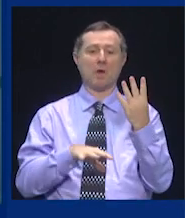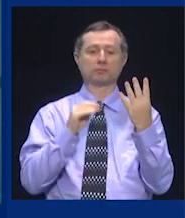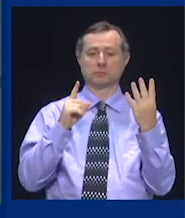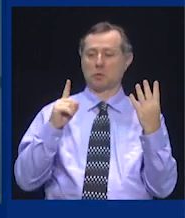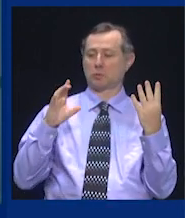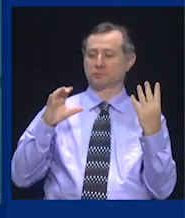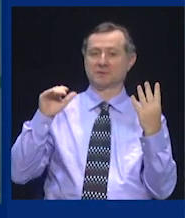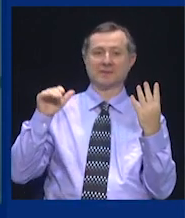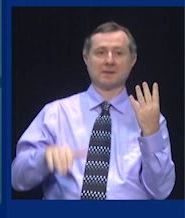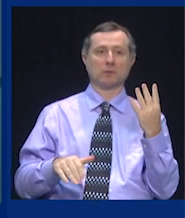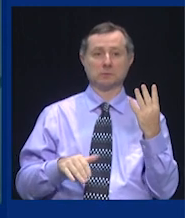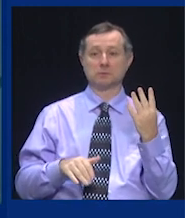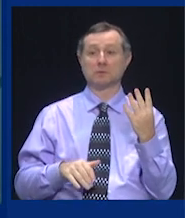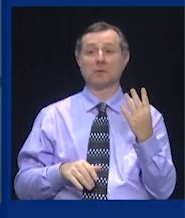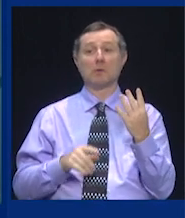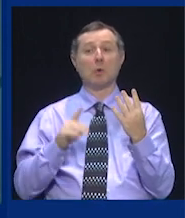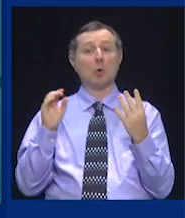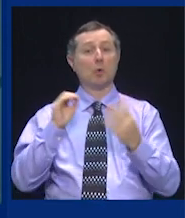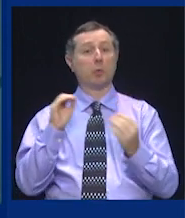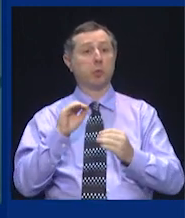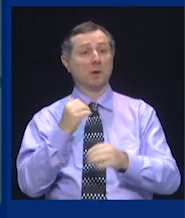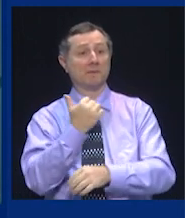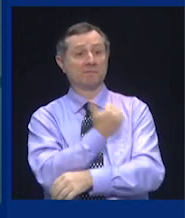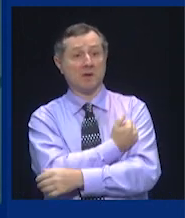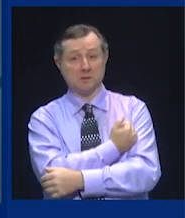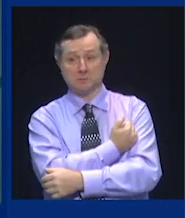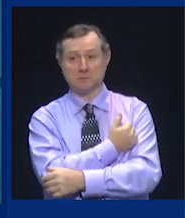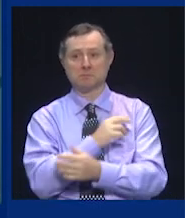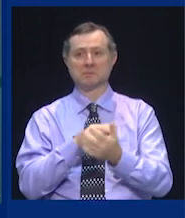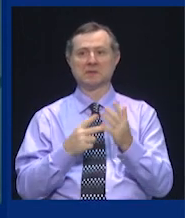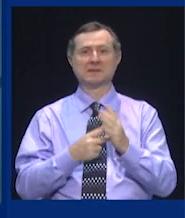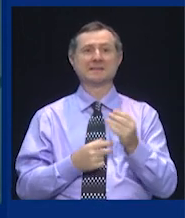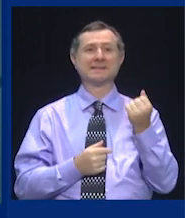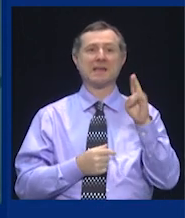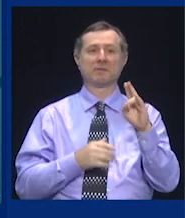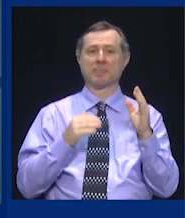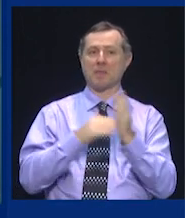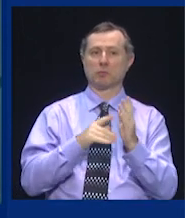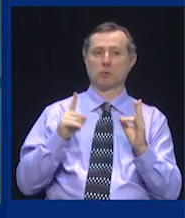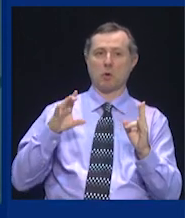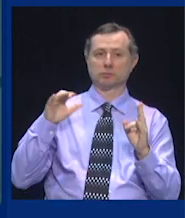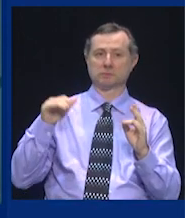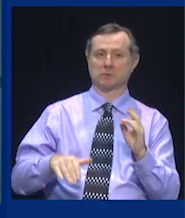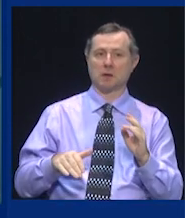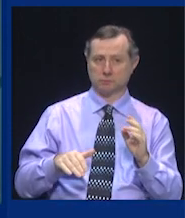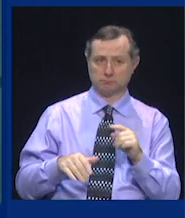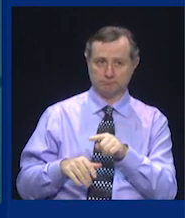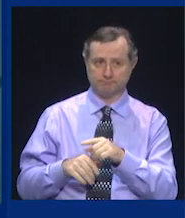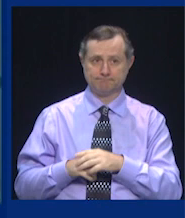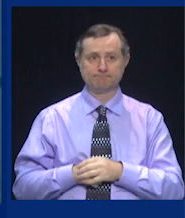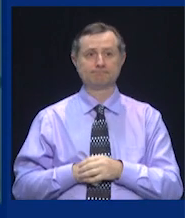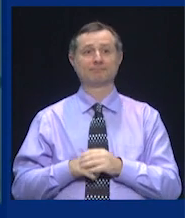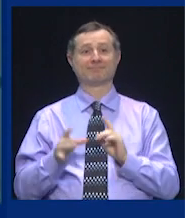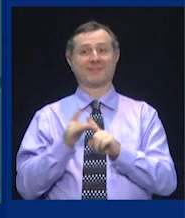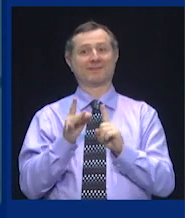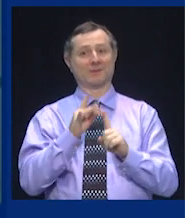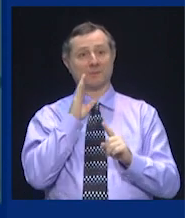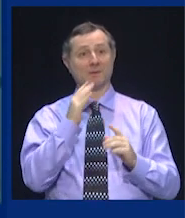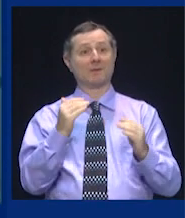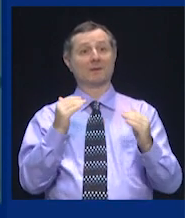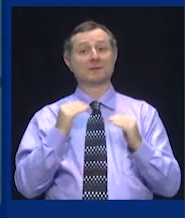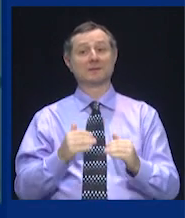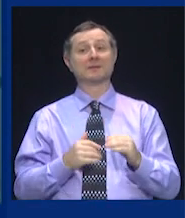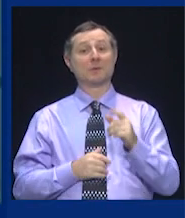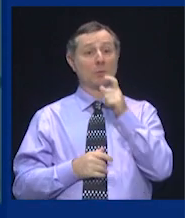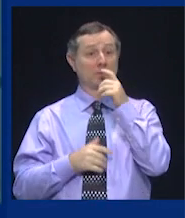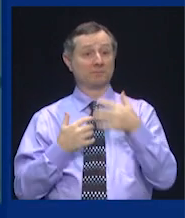unvaccinated, 17 over 100,000, fourfold increase. Hospitalization, if you're